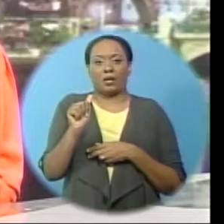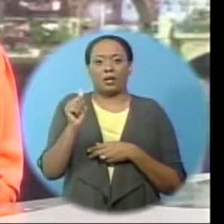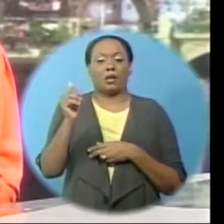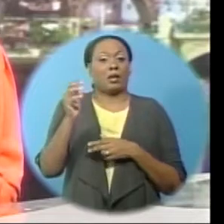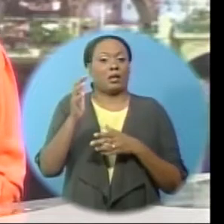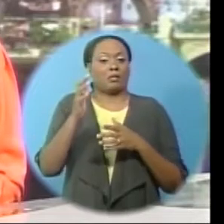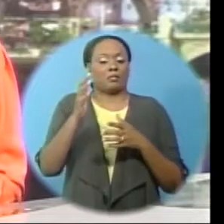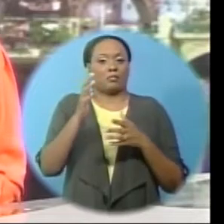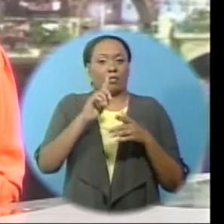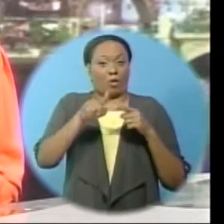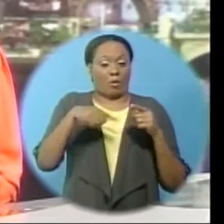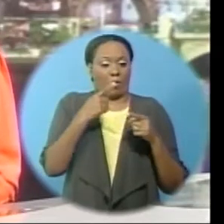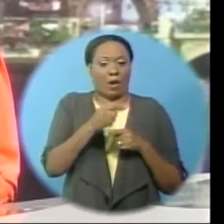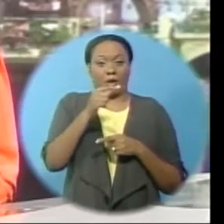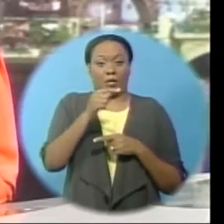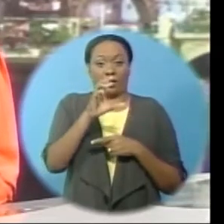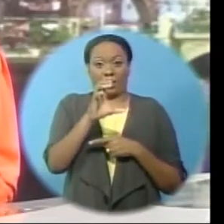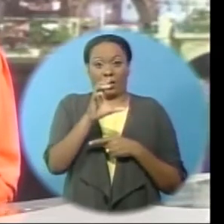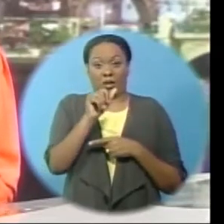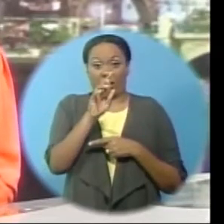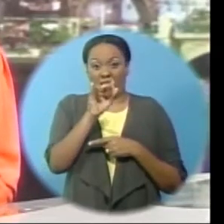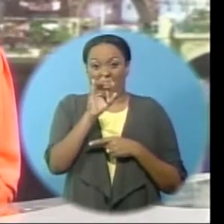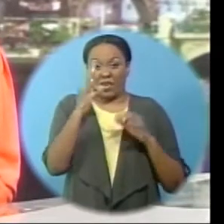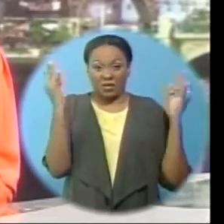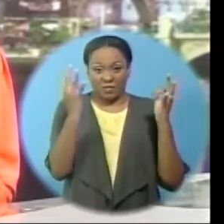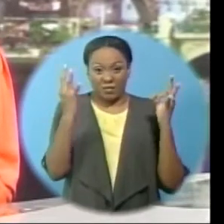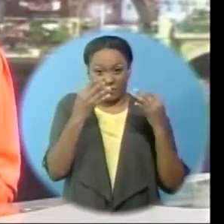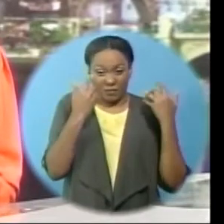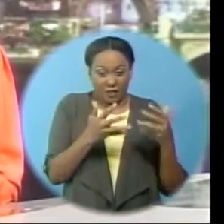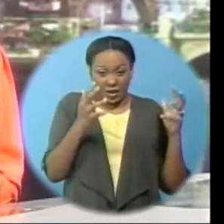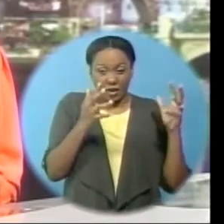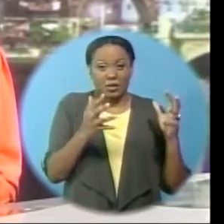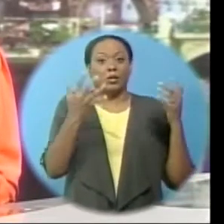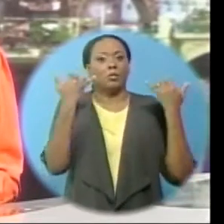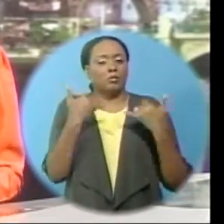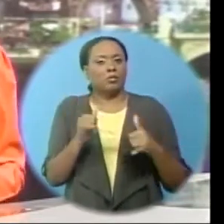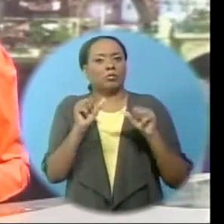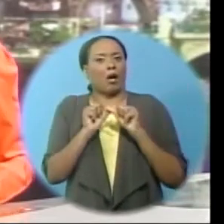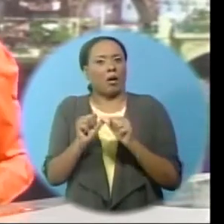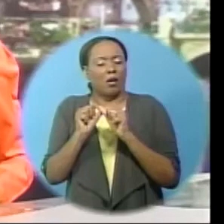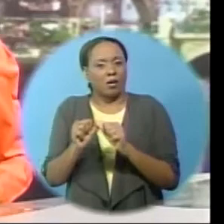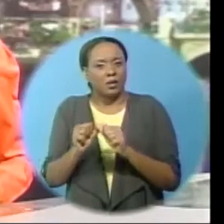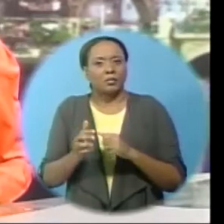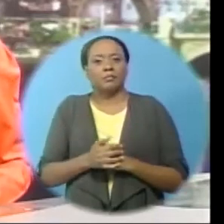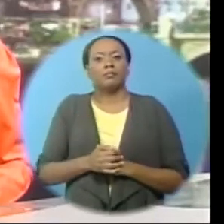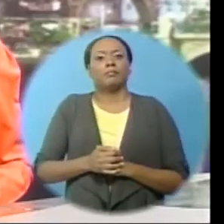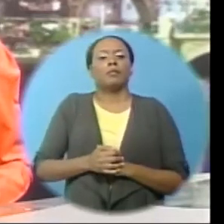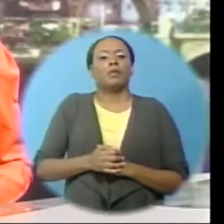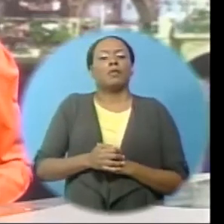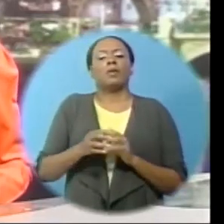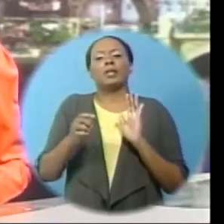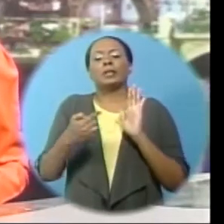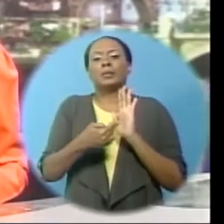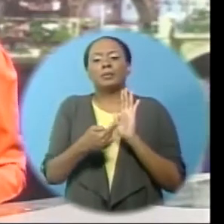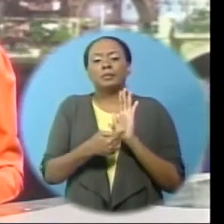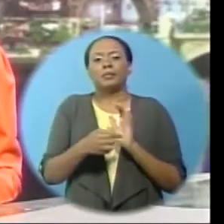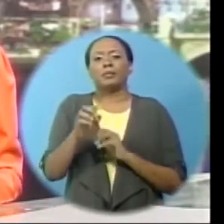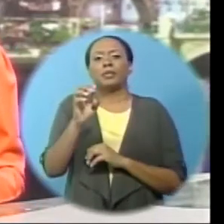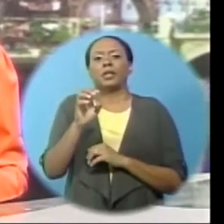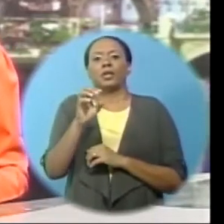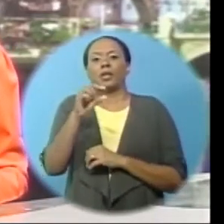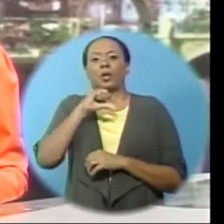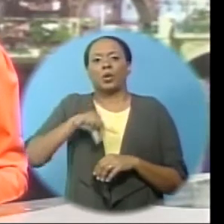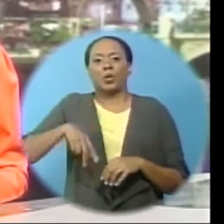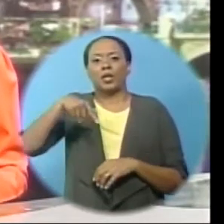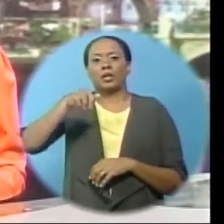festival ends. That's according to Culture Minister Stephen Lashley. In addition to the gymnasium, the minister says the Queen's